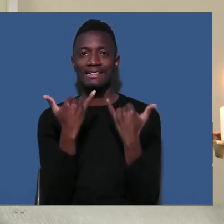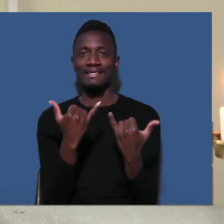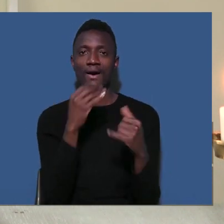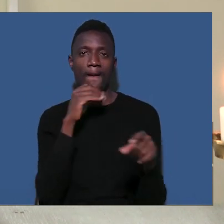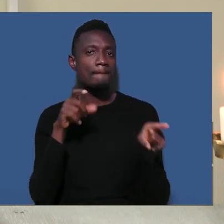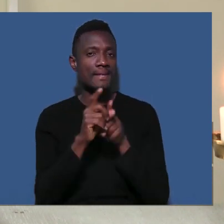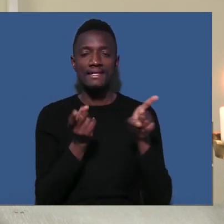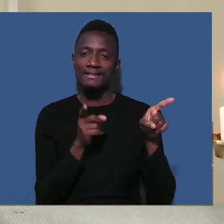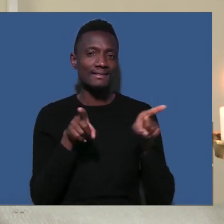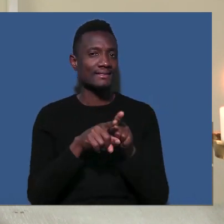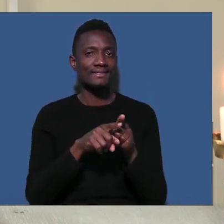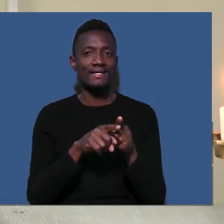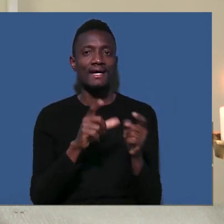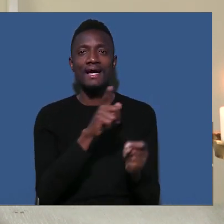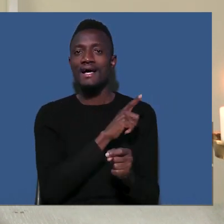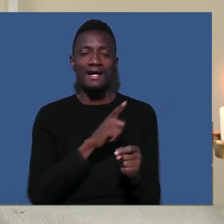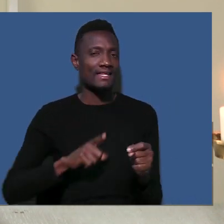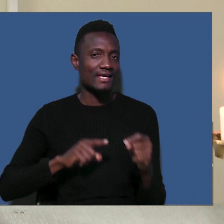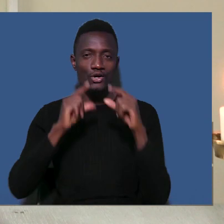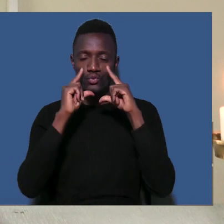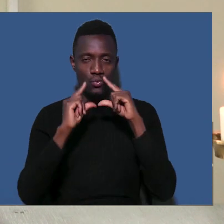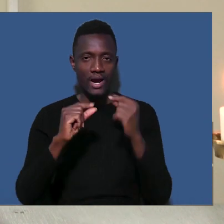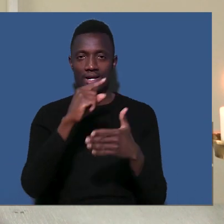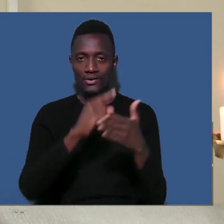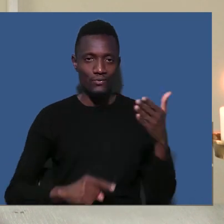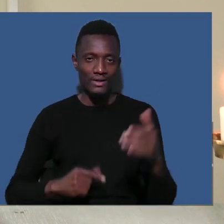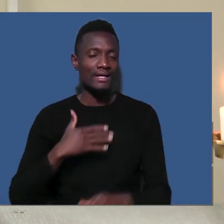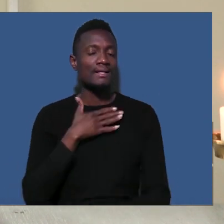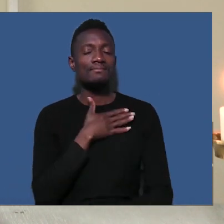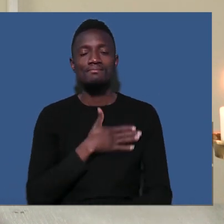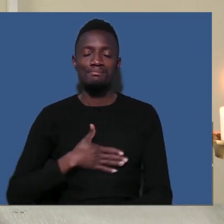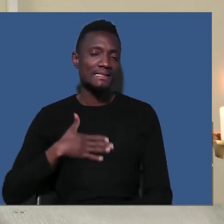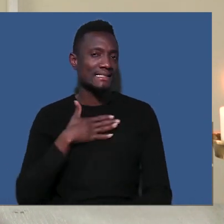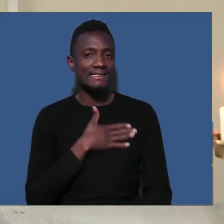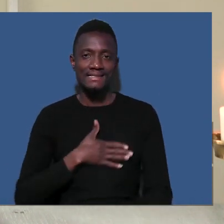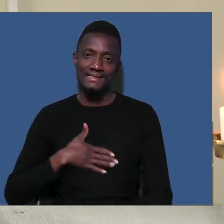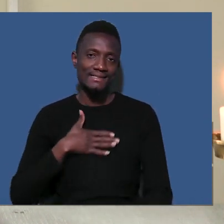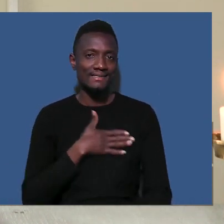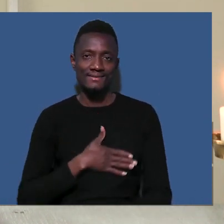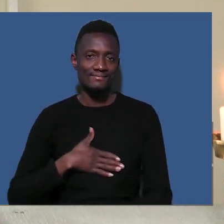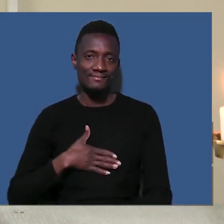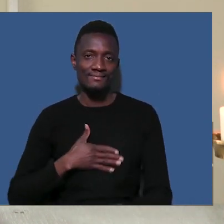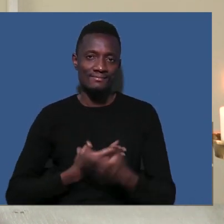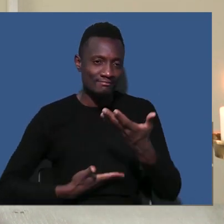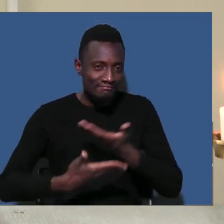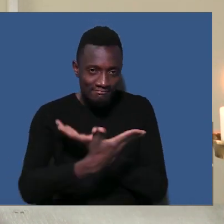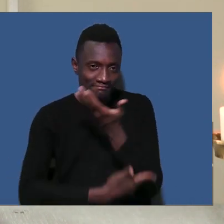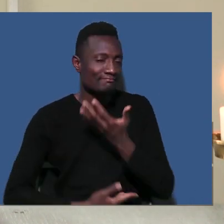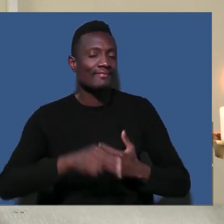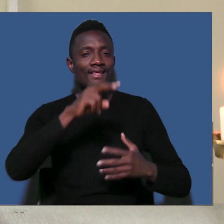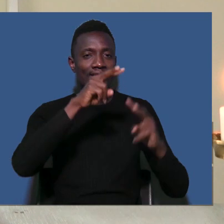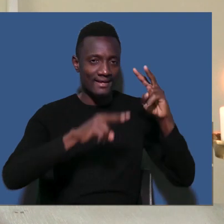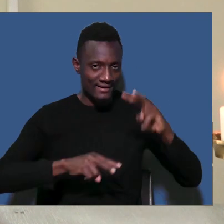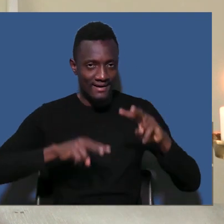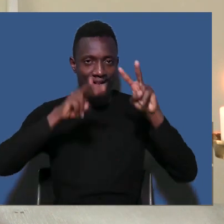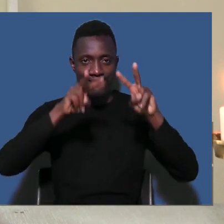what the Lord is telling us this morning is to be in a place where we interact with the Word of God. And not